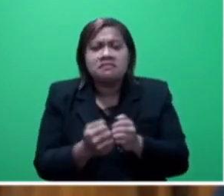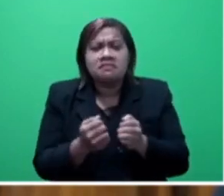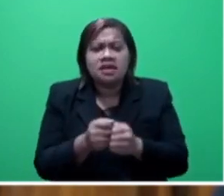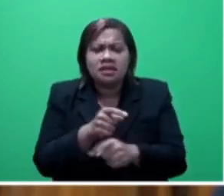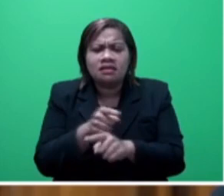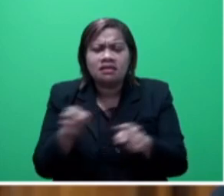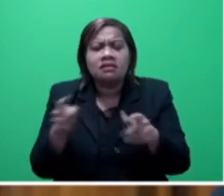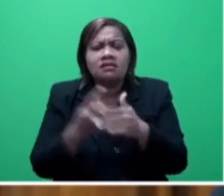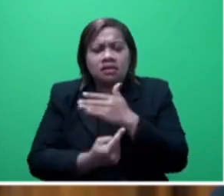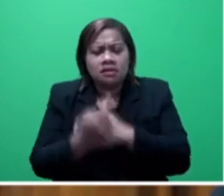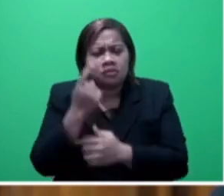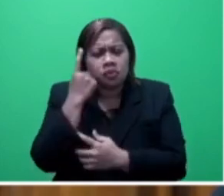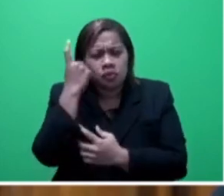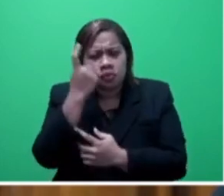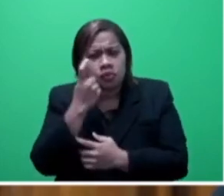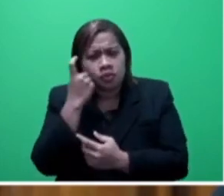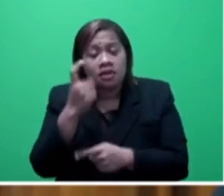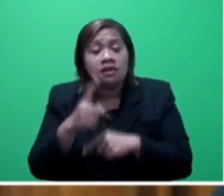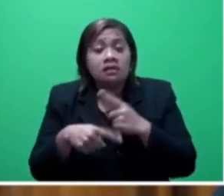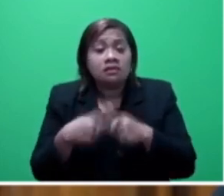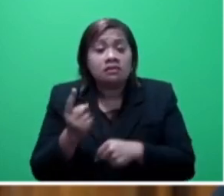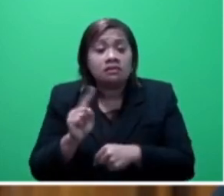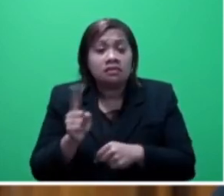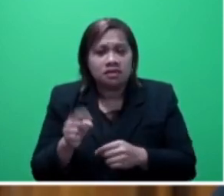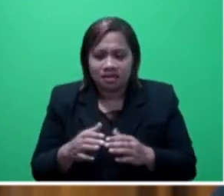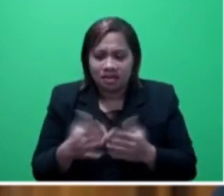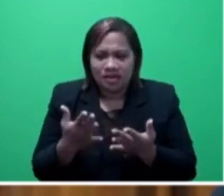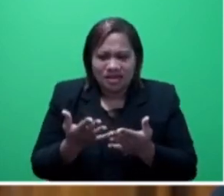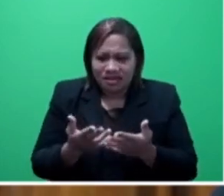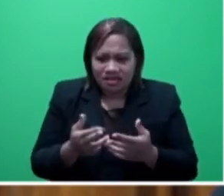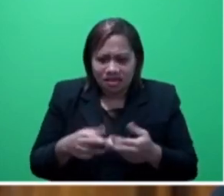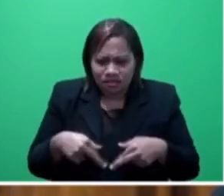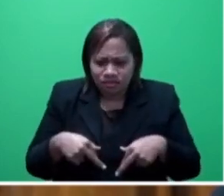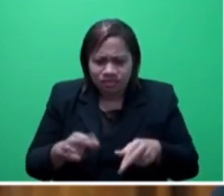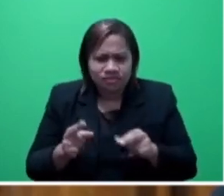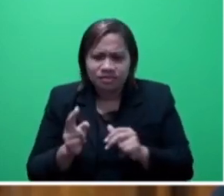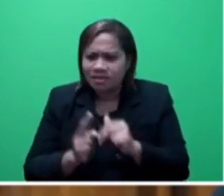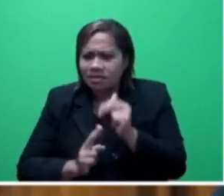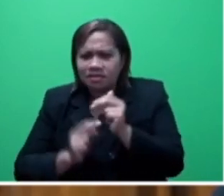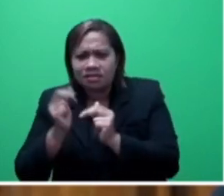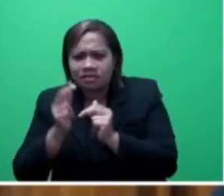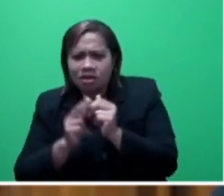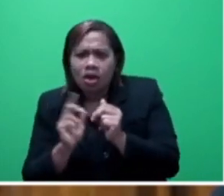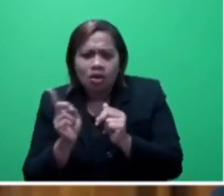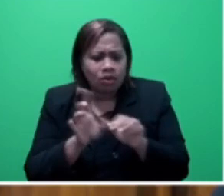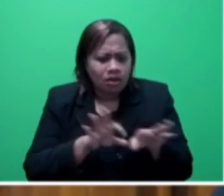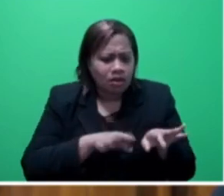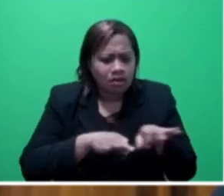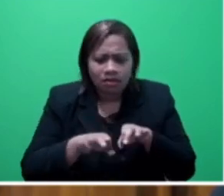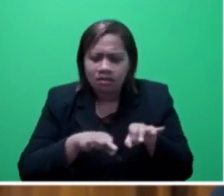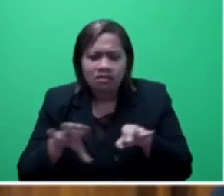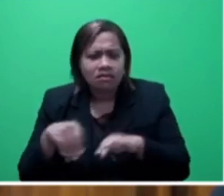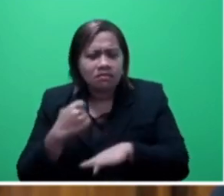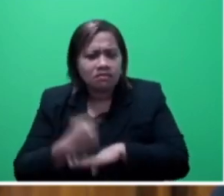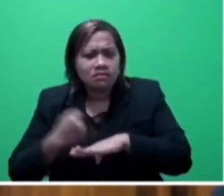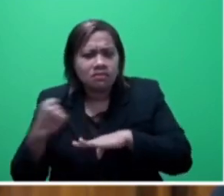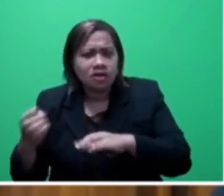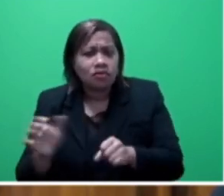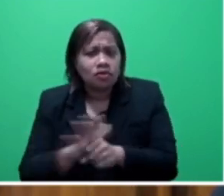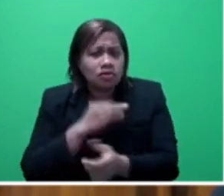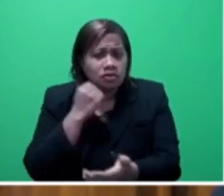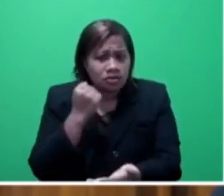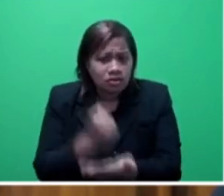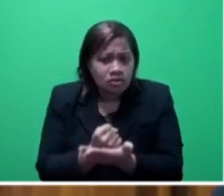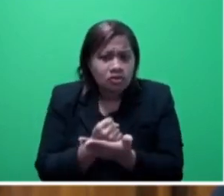about the state of the infrastructure and what are the plans from the government to ensure that it